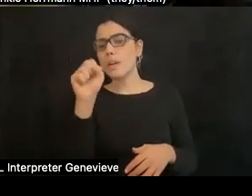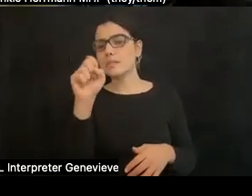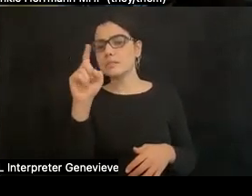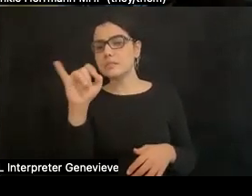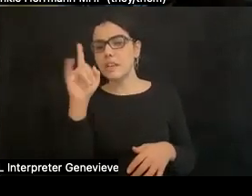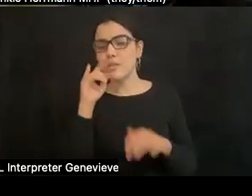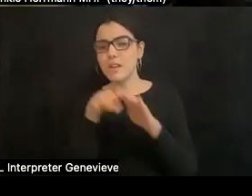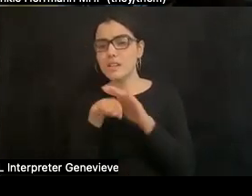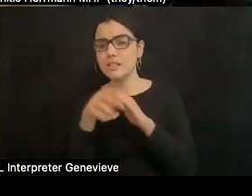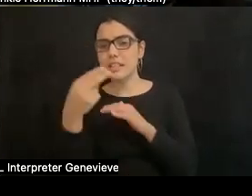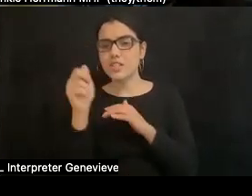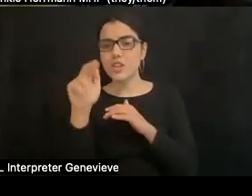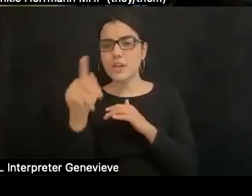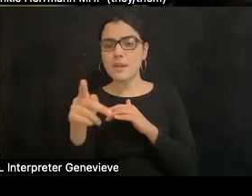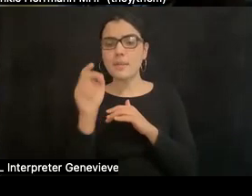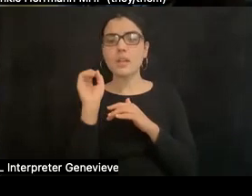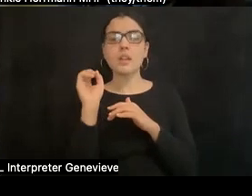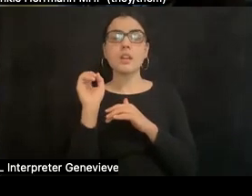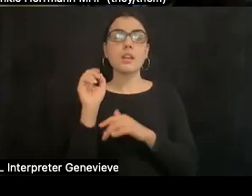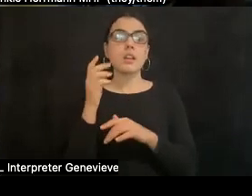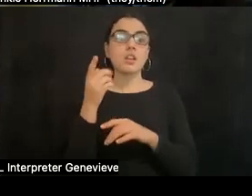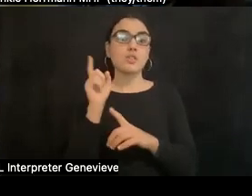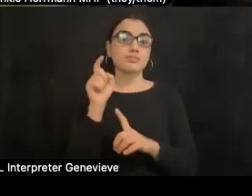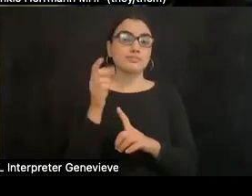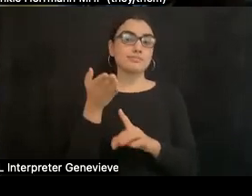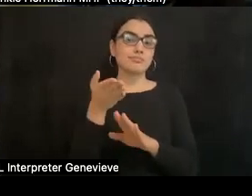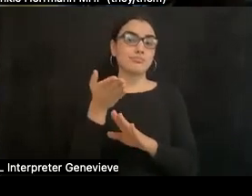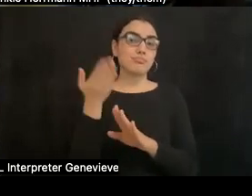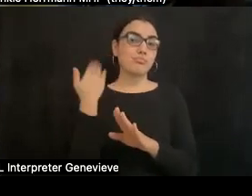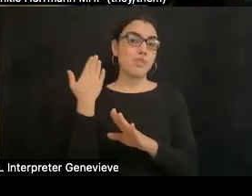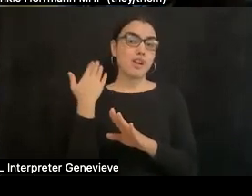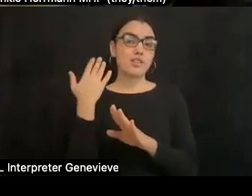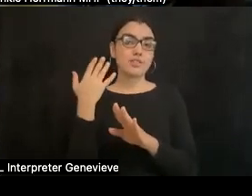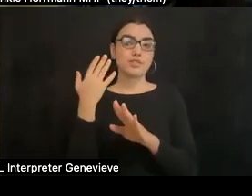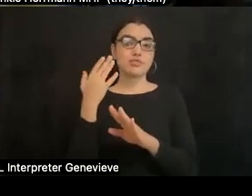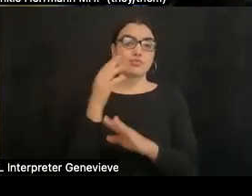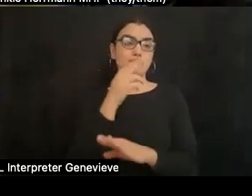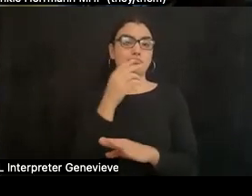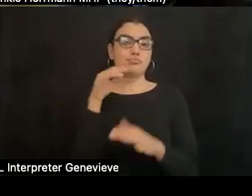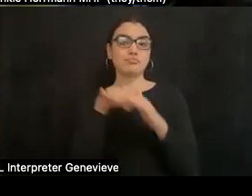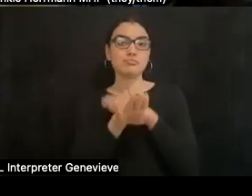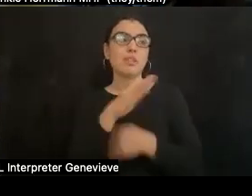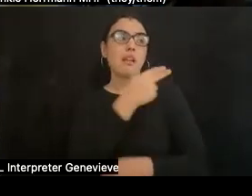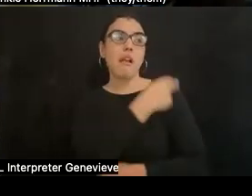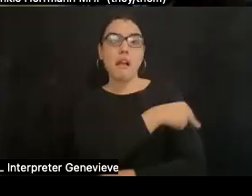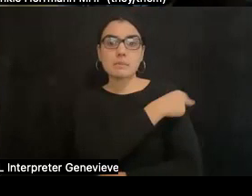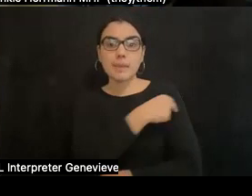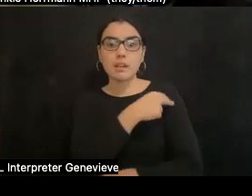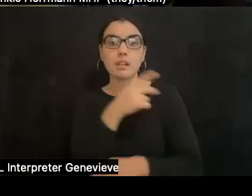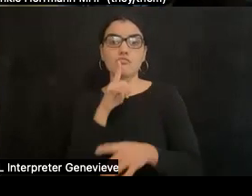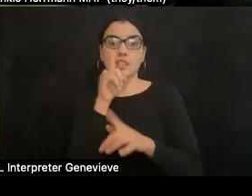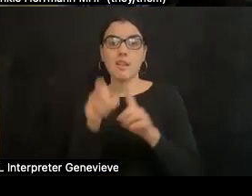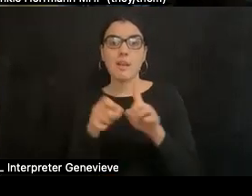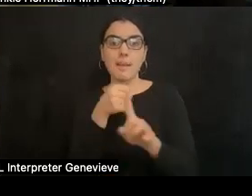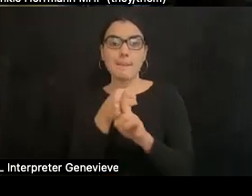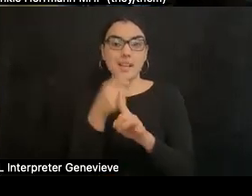HARP? And does prior inpatient hospitalization impact whether you qualify? You do